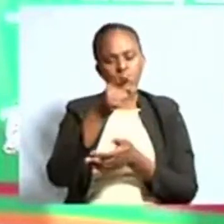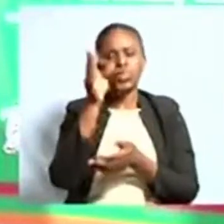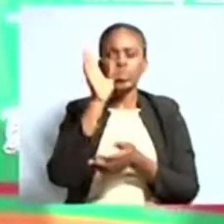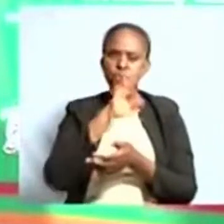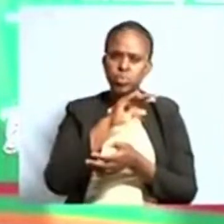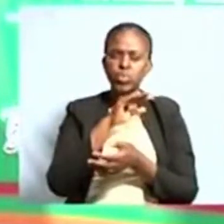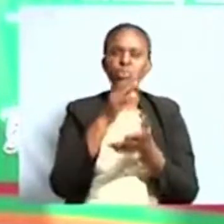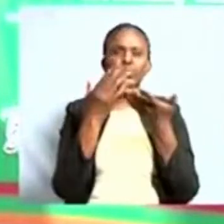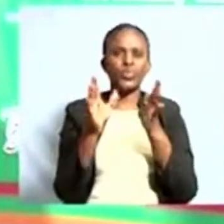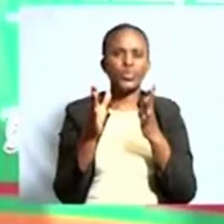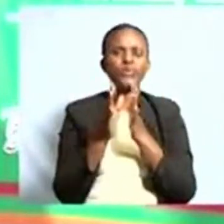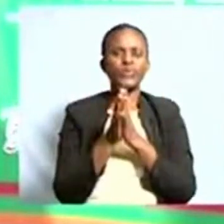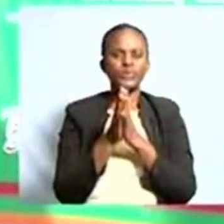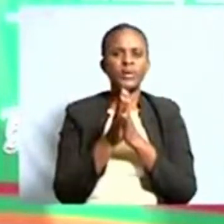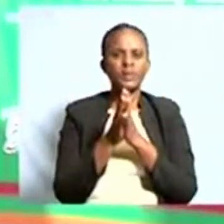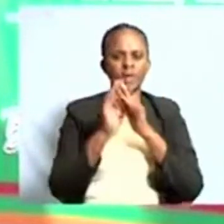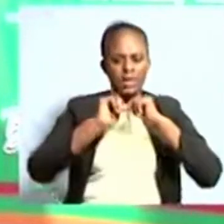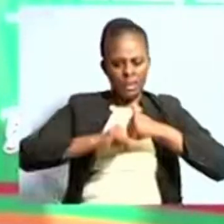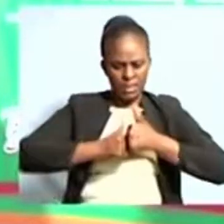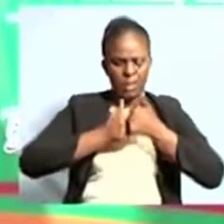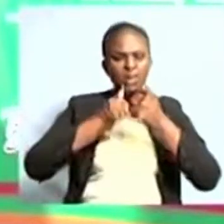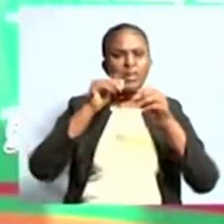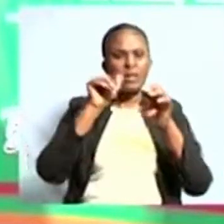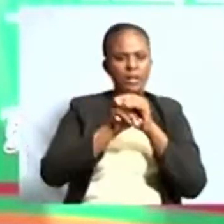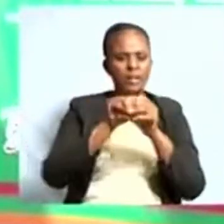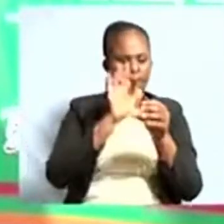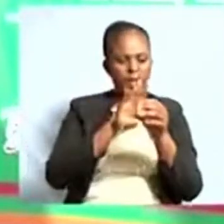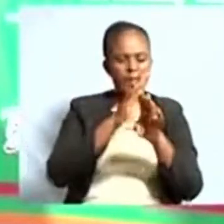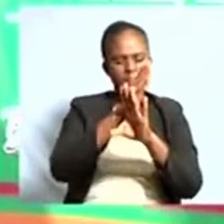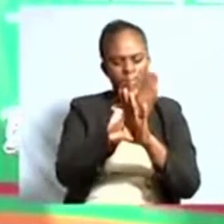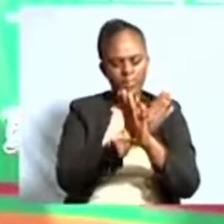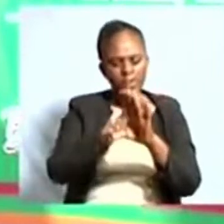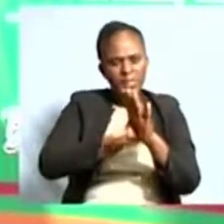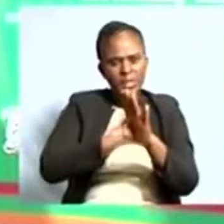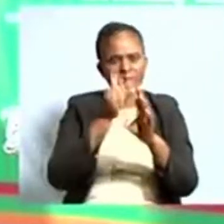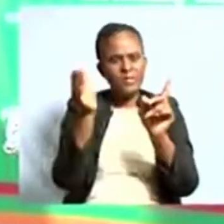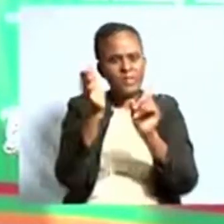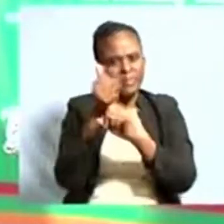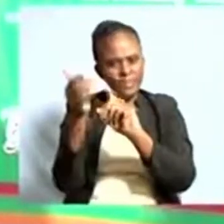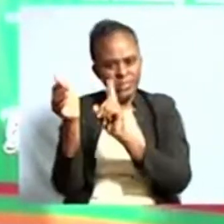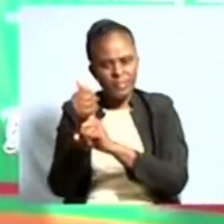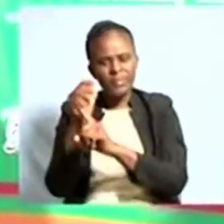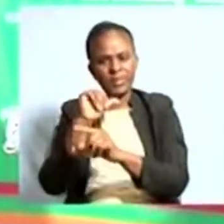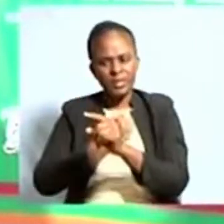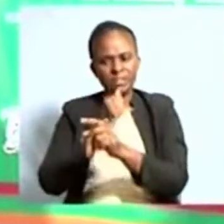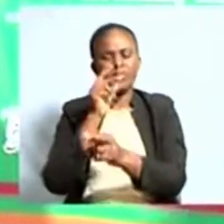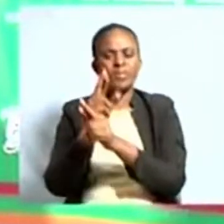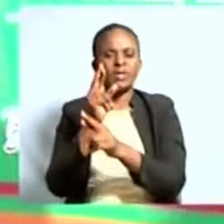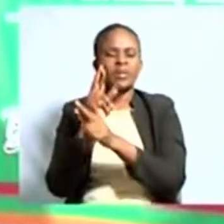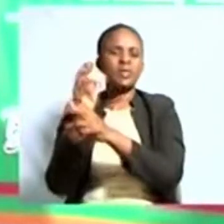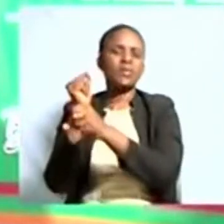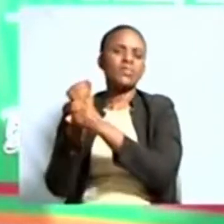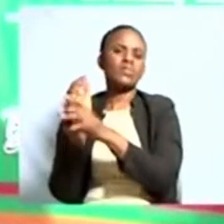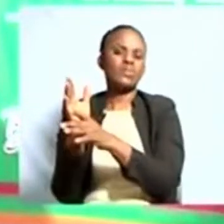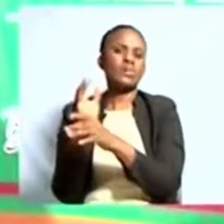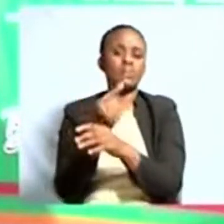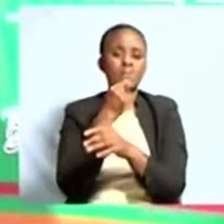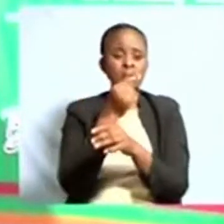counterfeit. We come in, before we seize, we engage the right holders. Say,